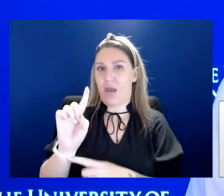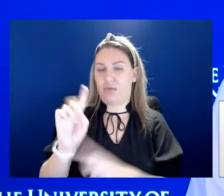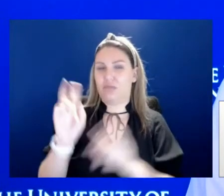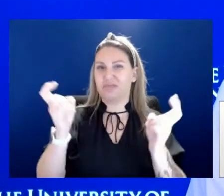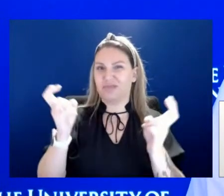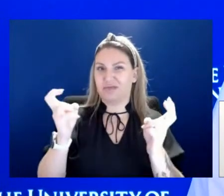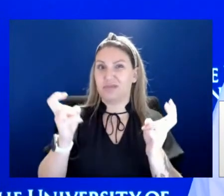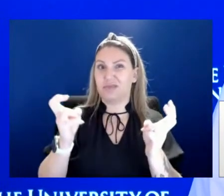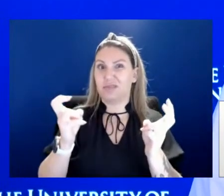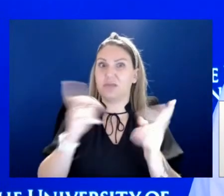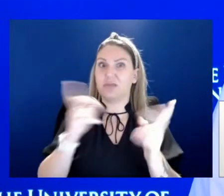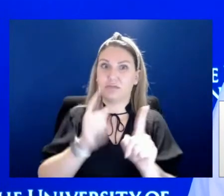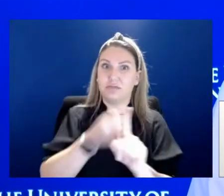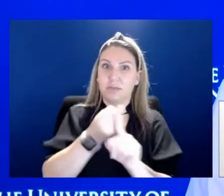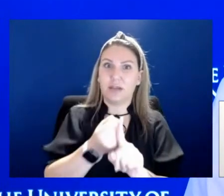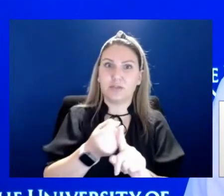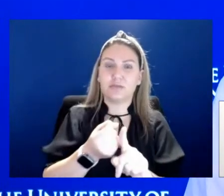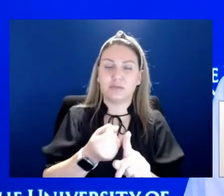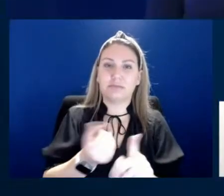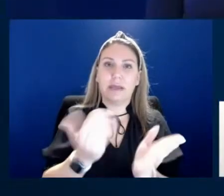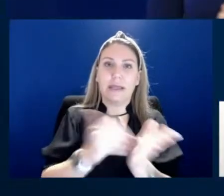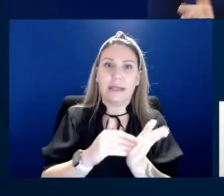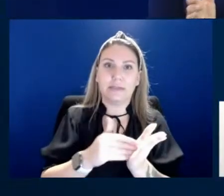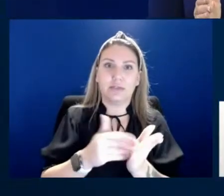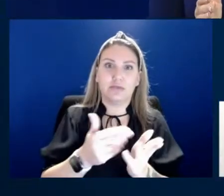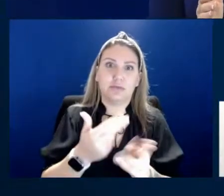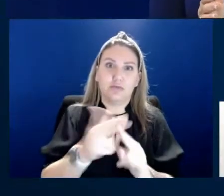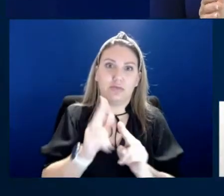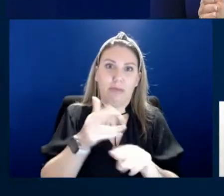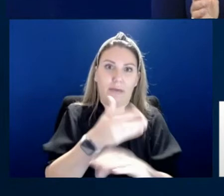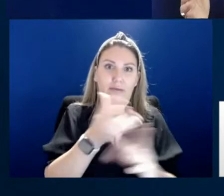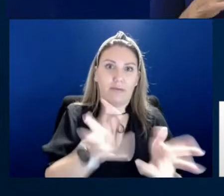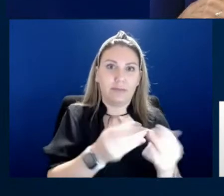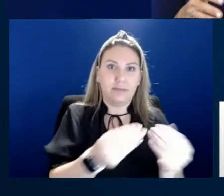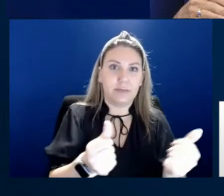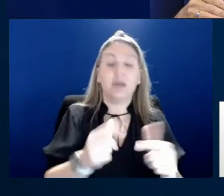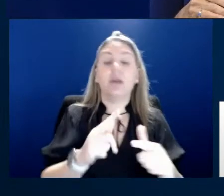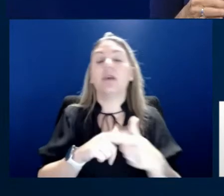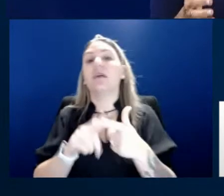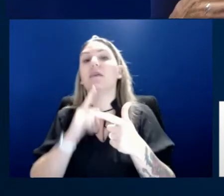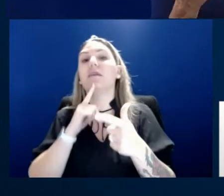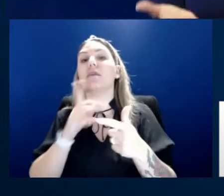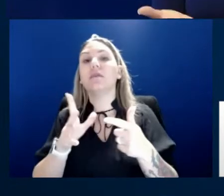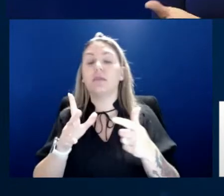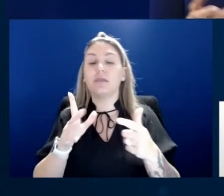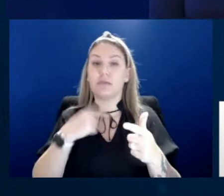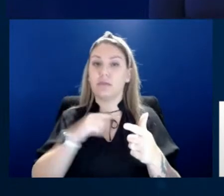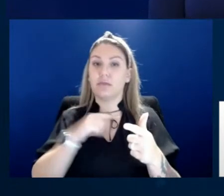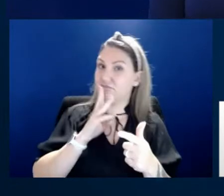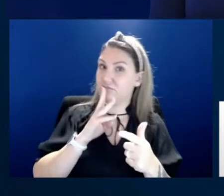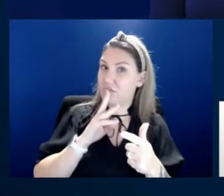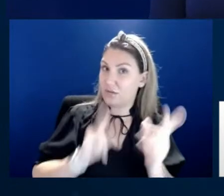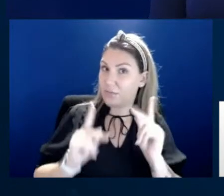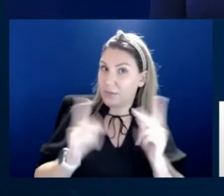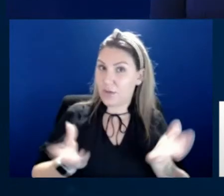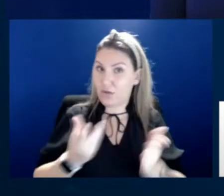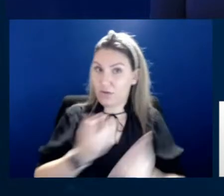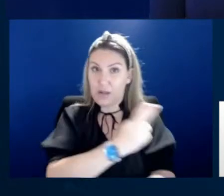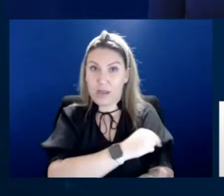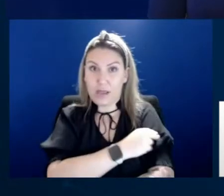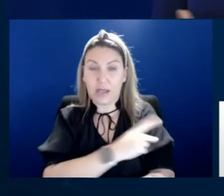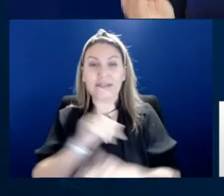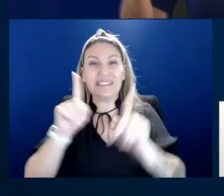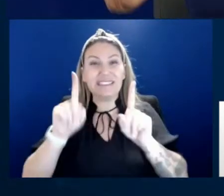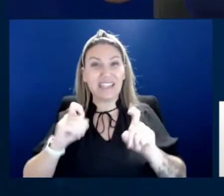or death because of that. We've been talking to some of our people here at the hospital that have tested positive,